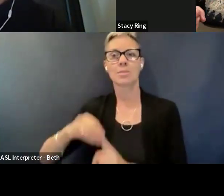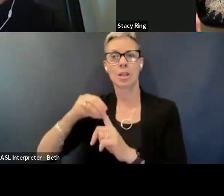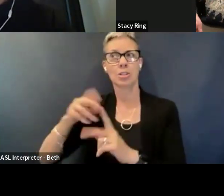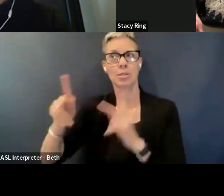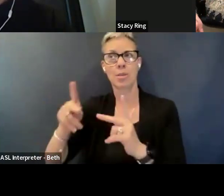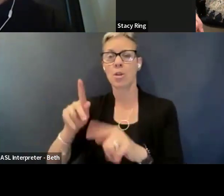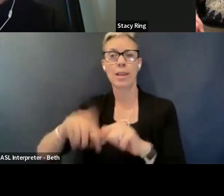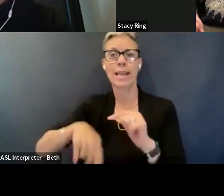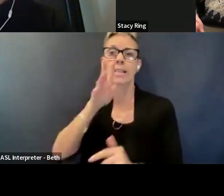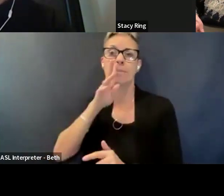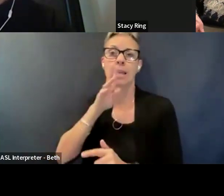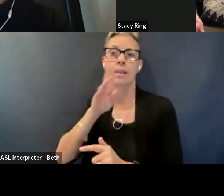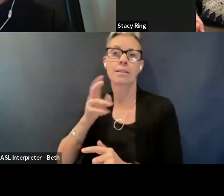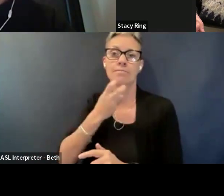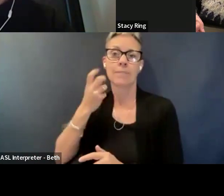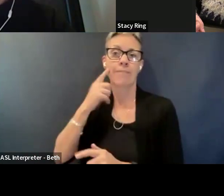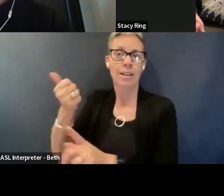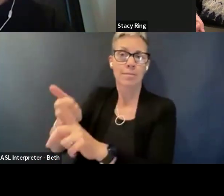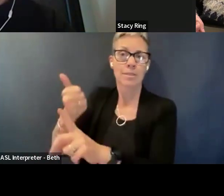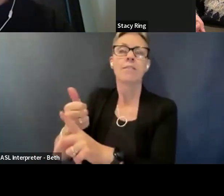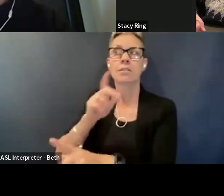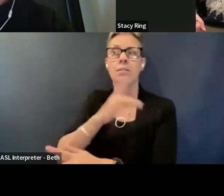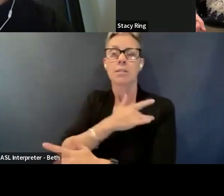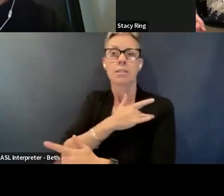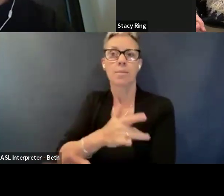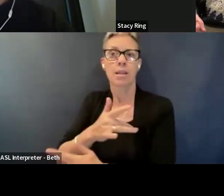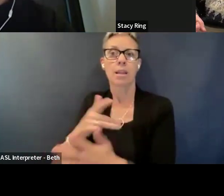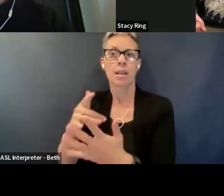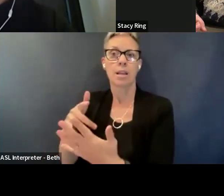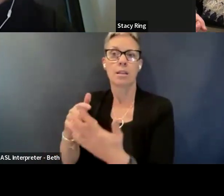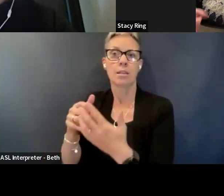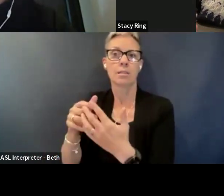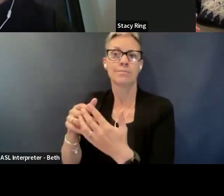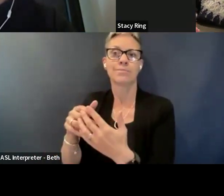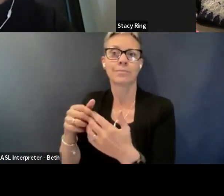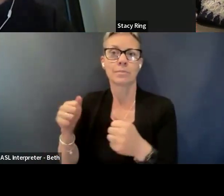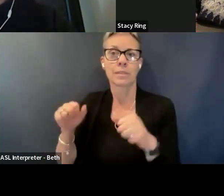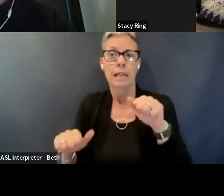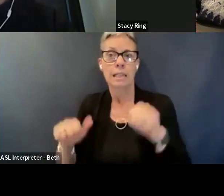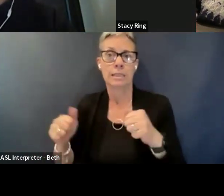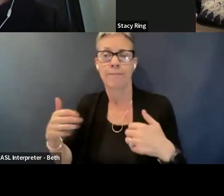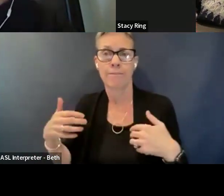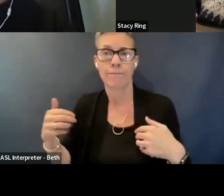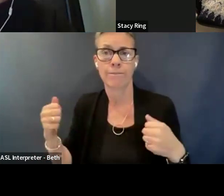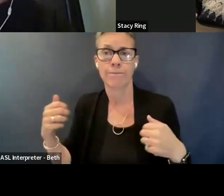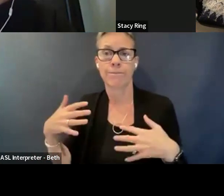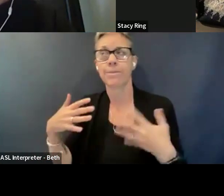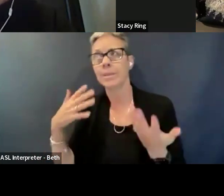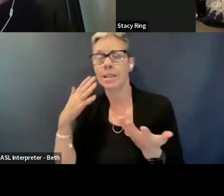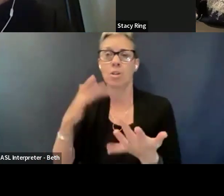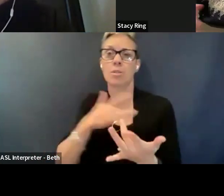are very vulnerable in out-of-home placements. They're very likely to experience